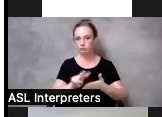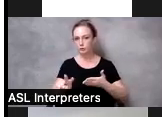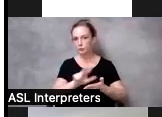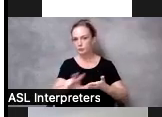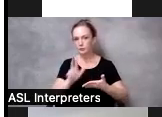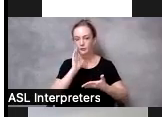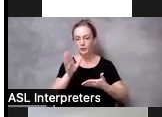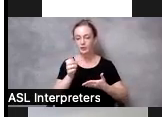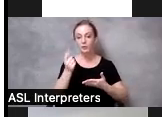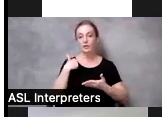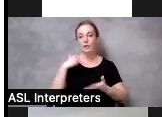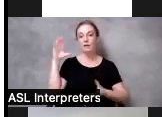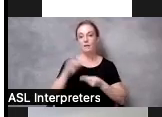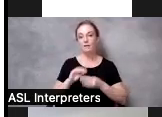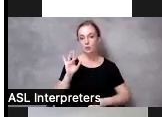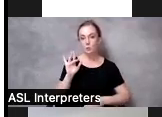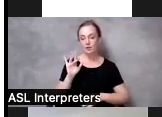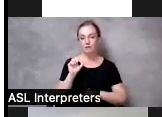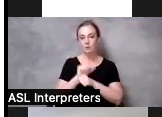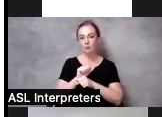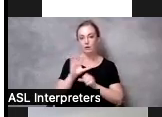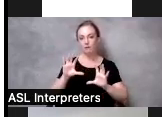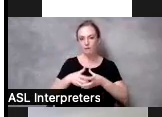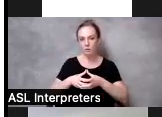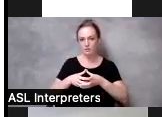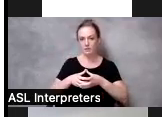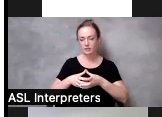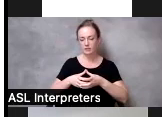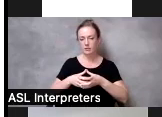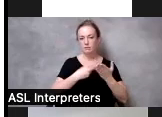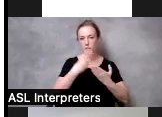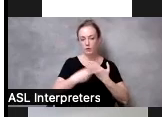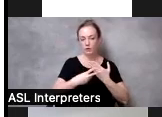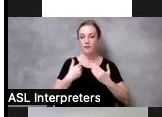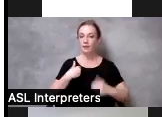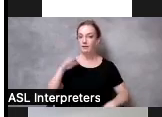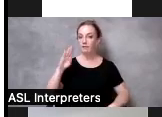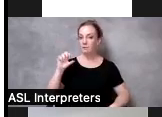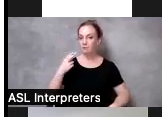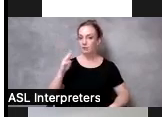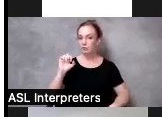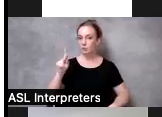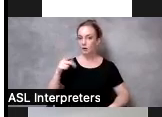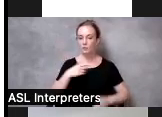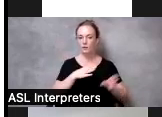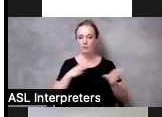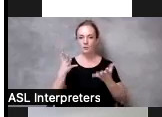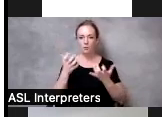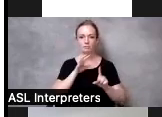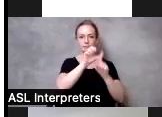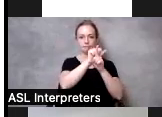are 25 workforce initiatives with benchmarks that we plan to achieve by the end